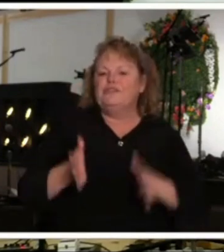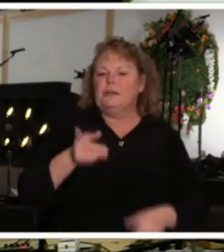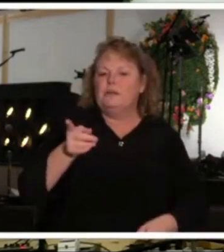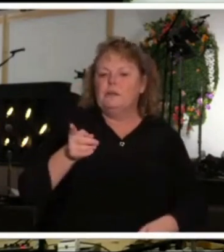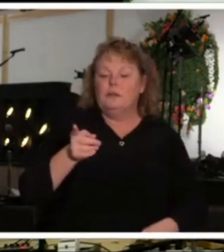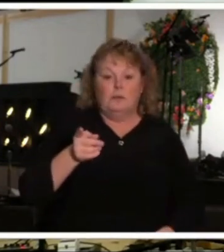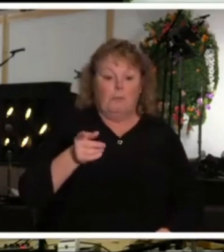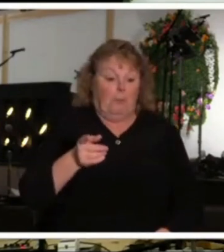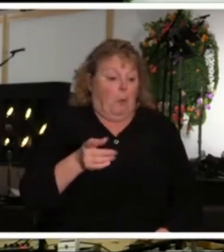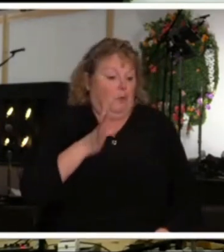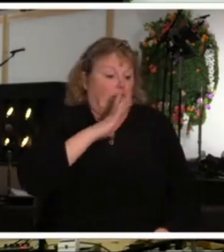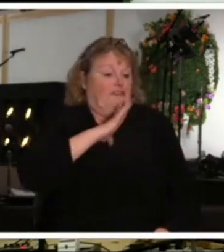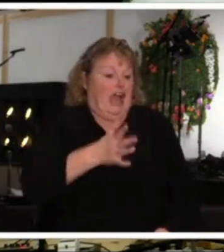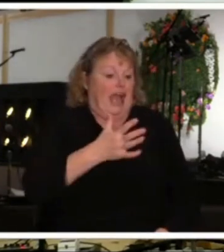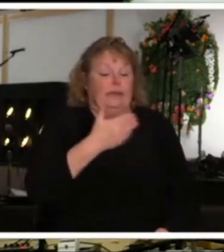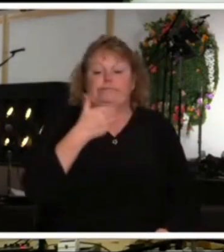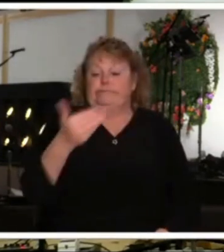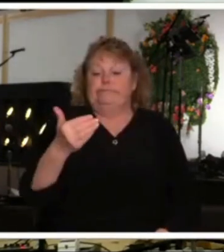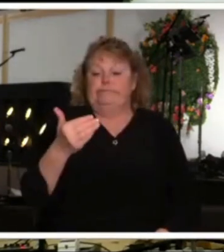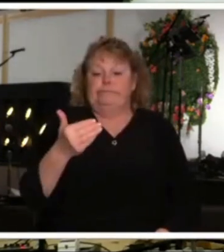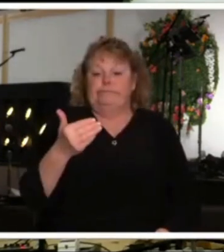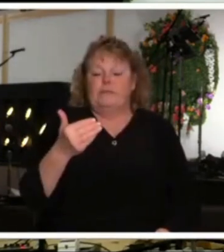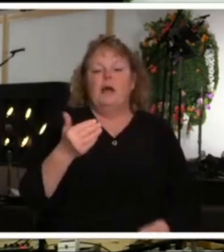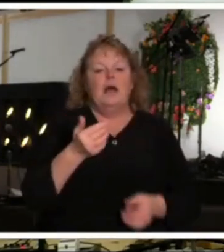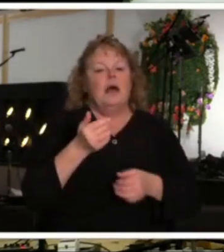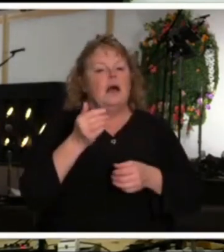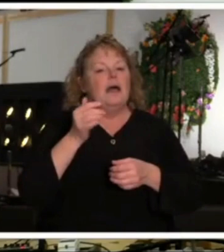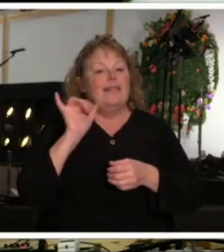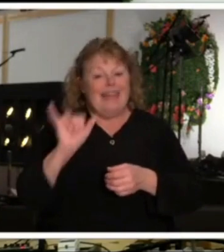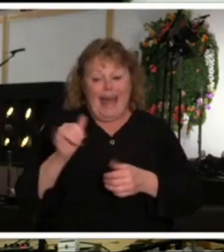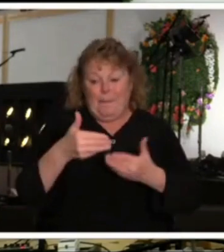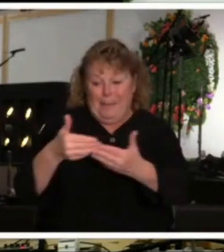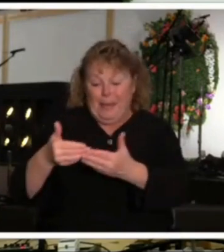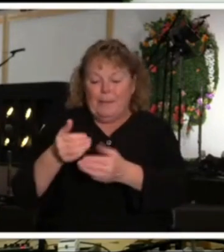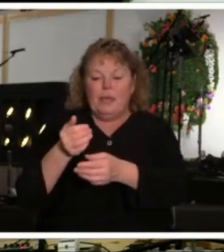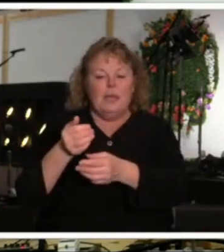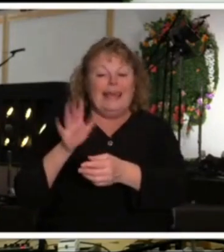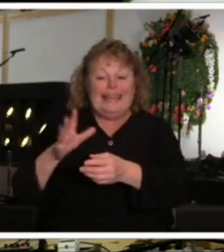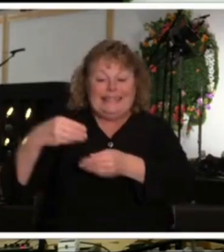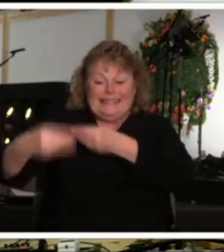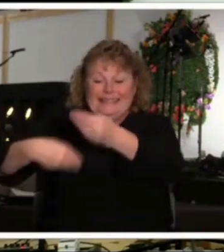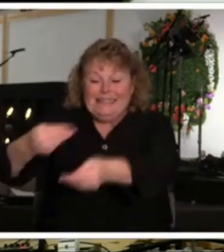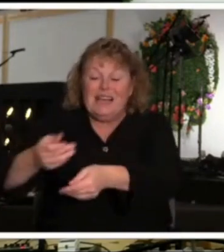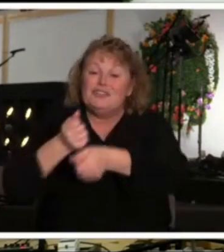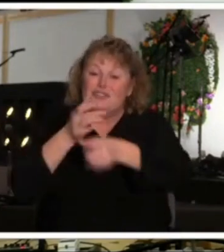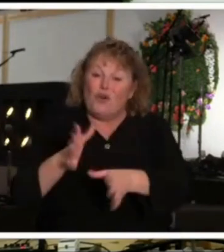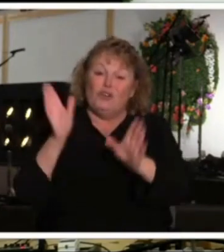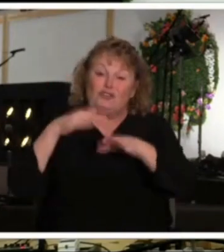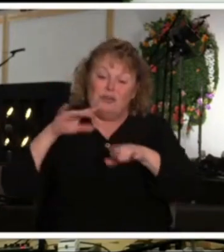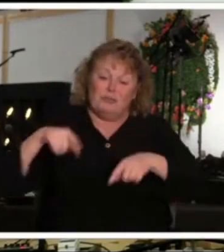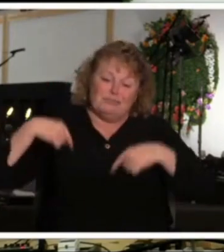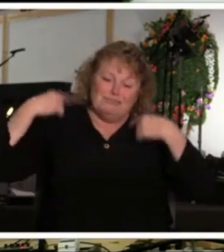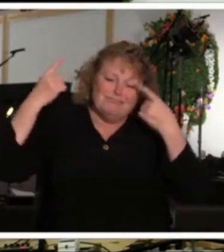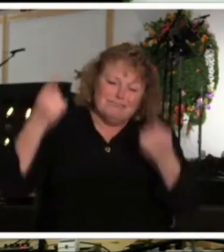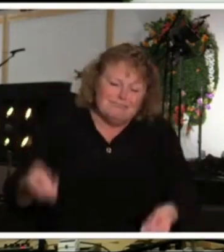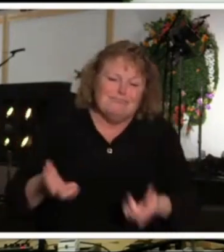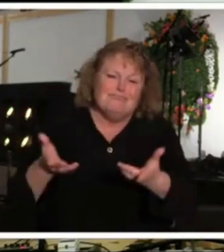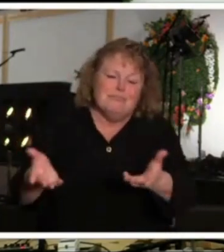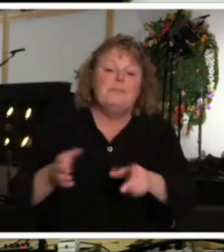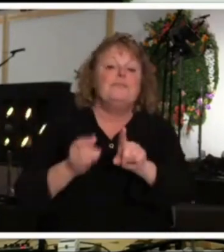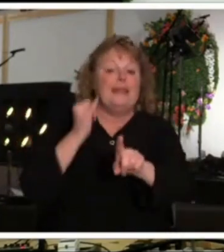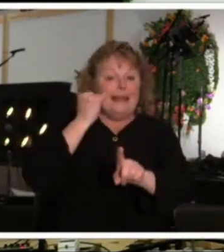followed his wife's advice, and it has caused problems to this day. My point to you is this. If you're